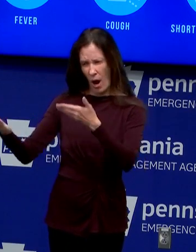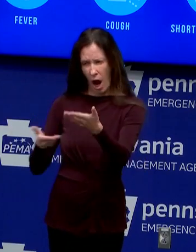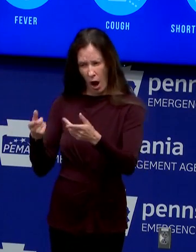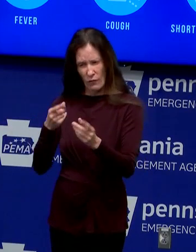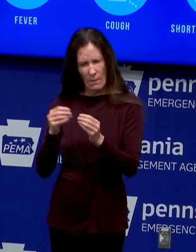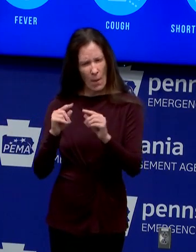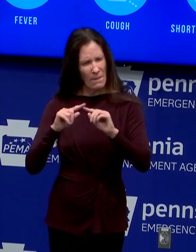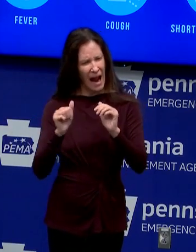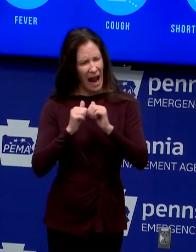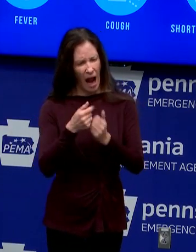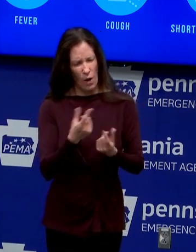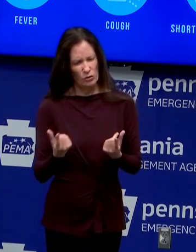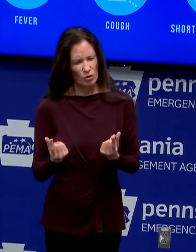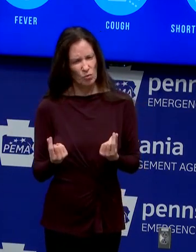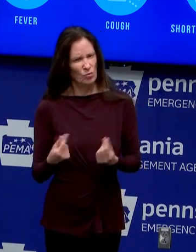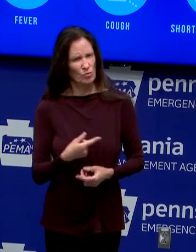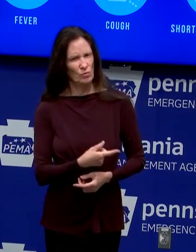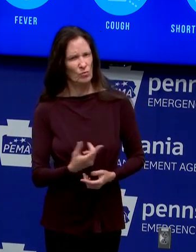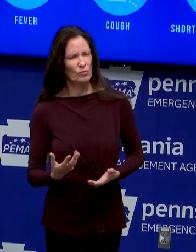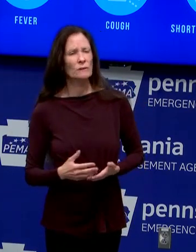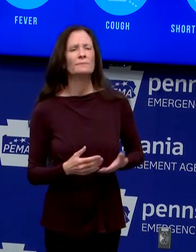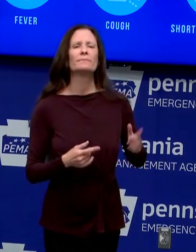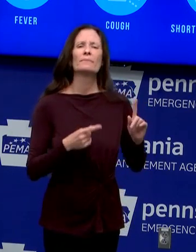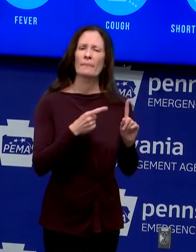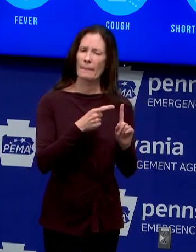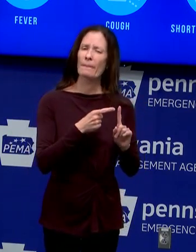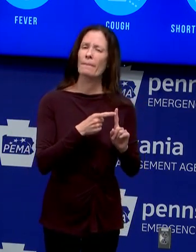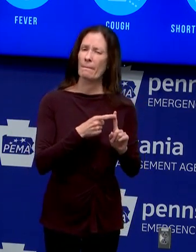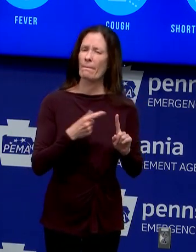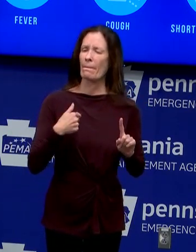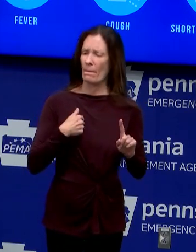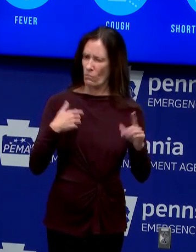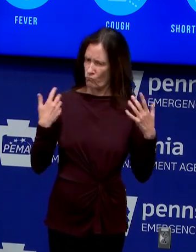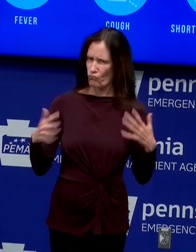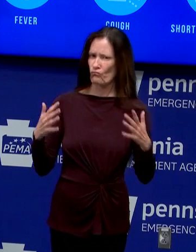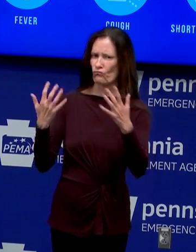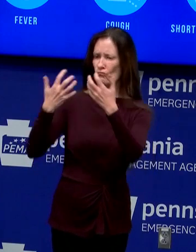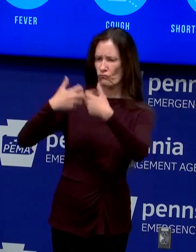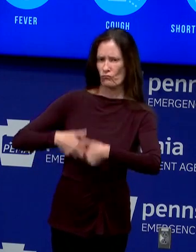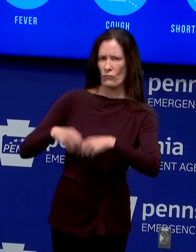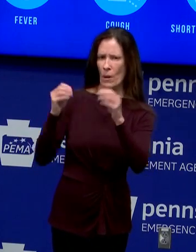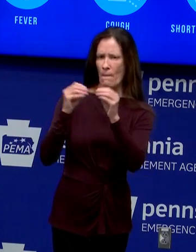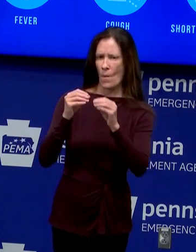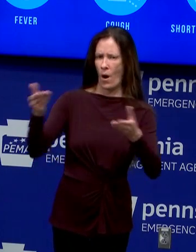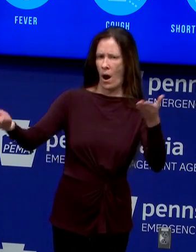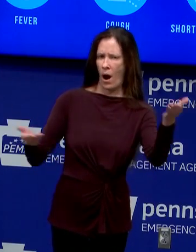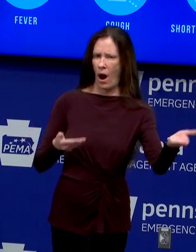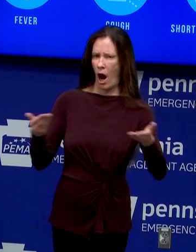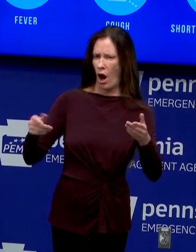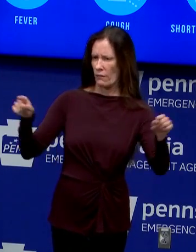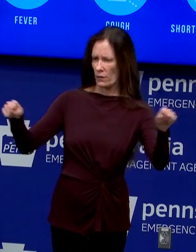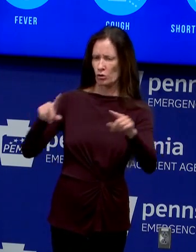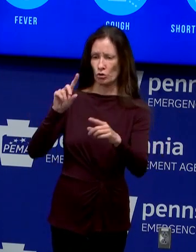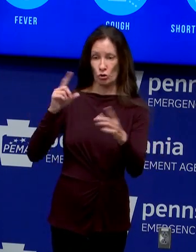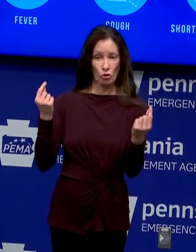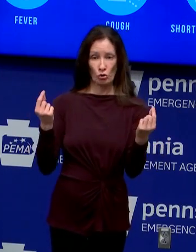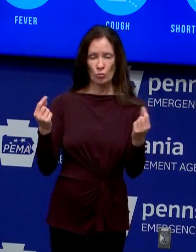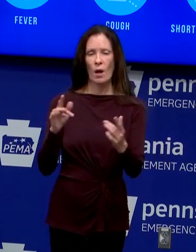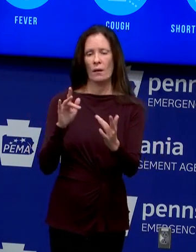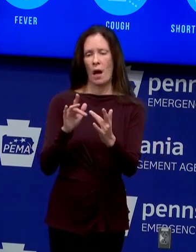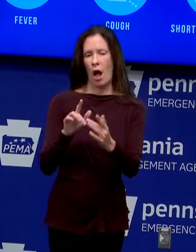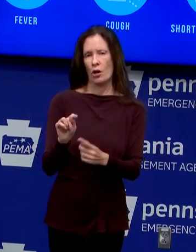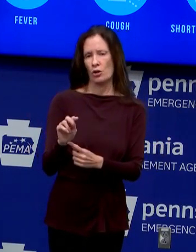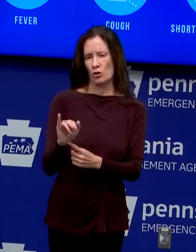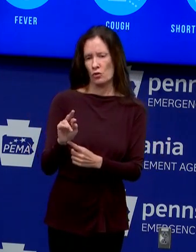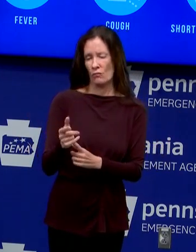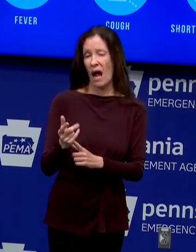our capacity, but we're doing really well. I don't have granular detail about the specific numbers. We'll have to get back to you on that. But we